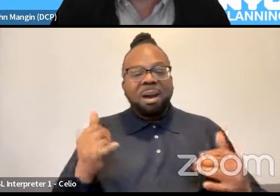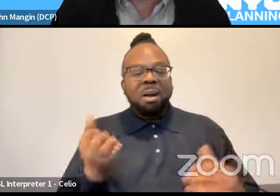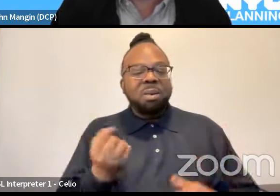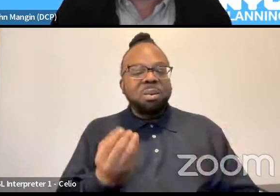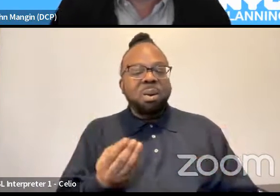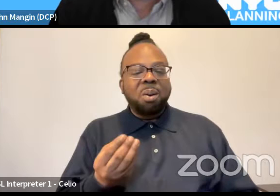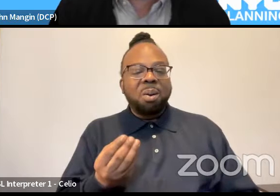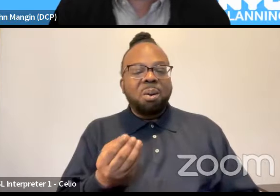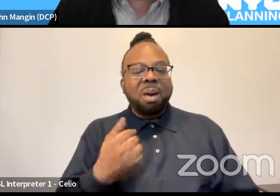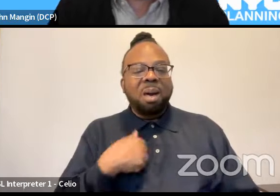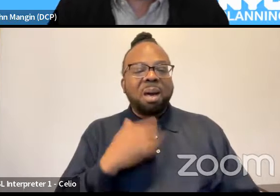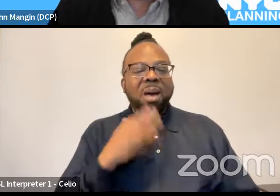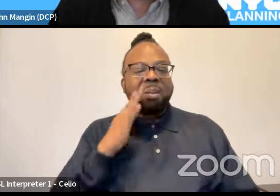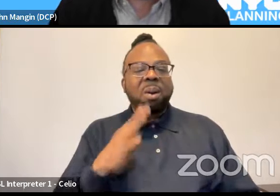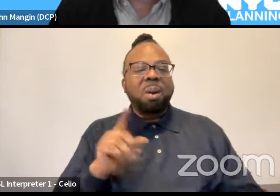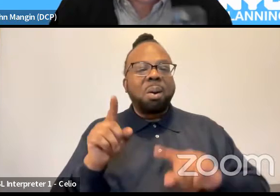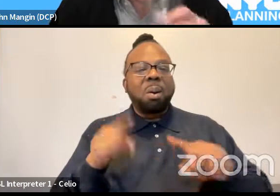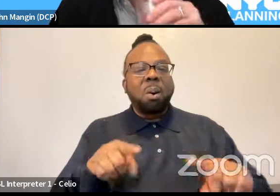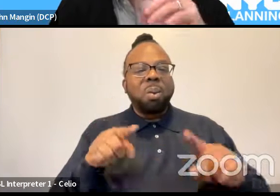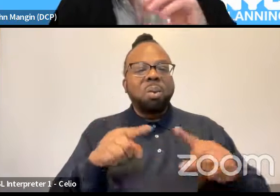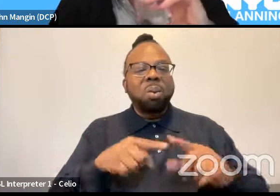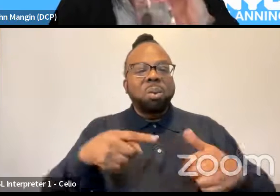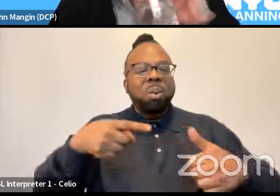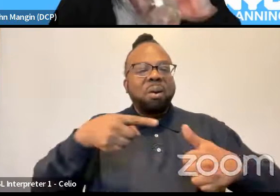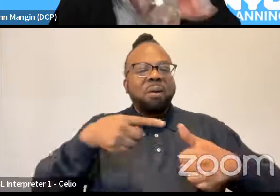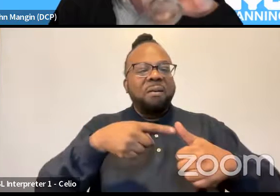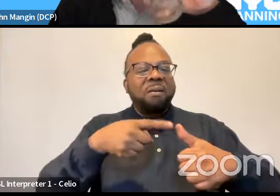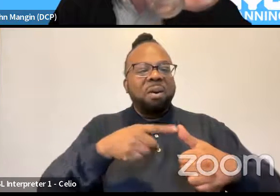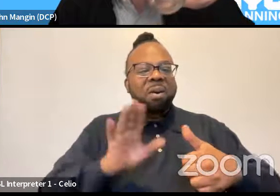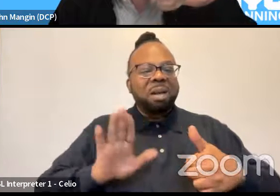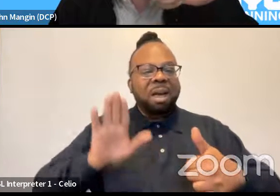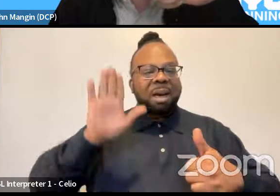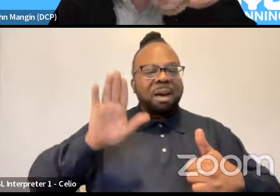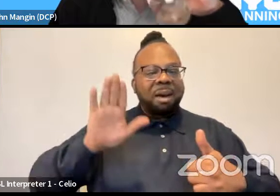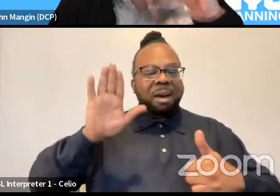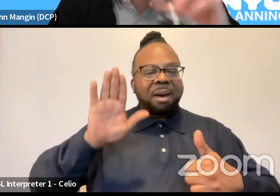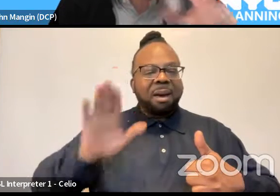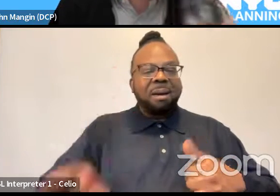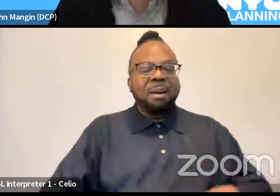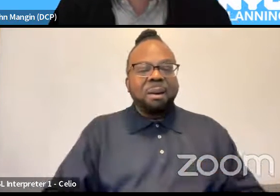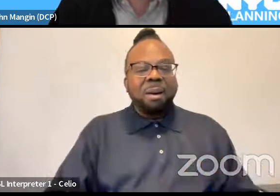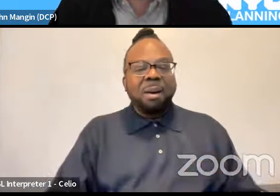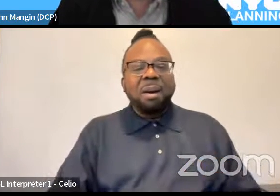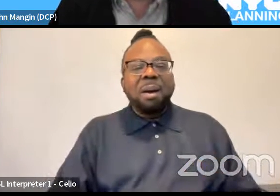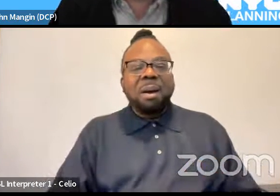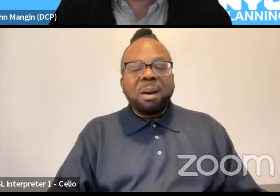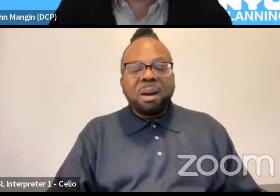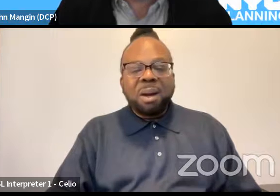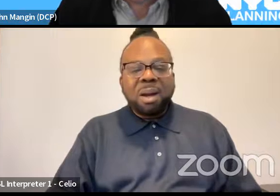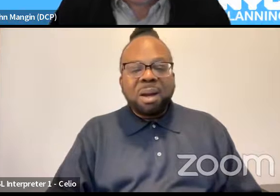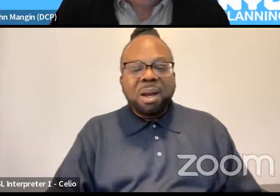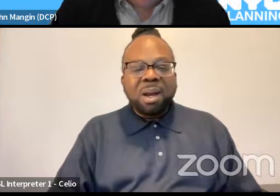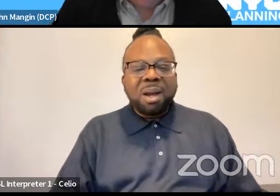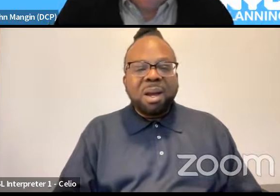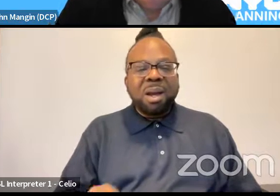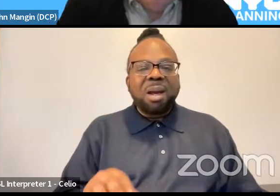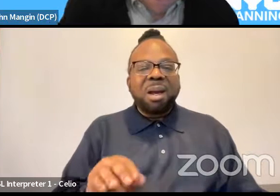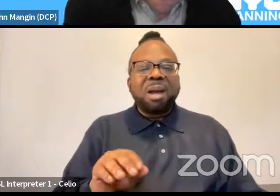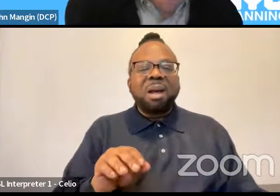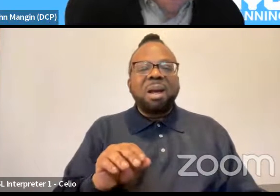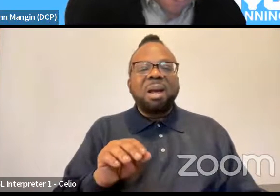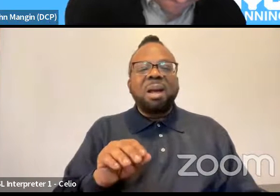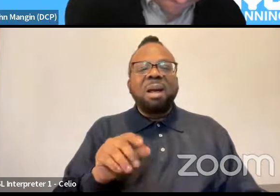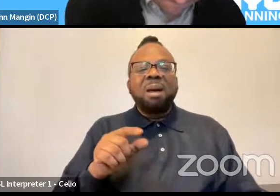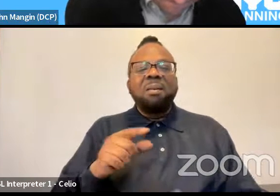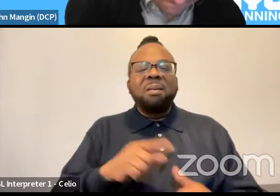So I will go to the first raised hand. Our first speaker is Daughtry